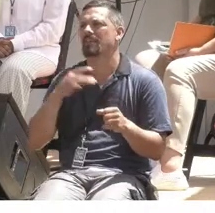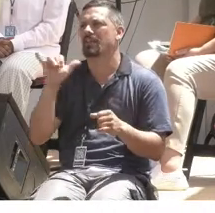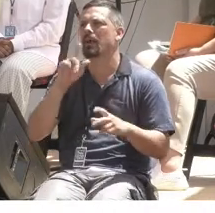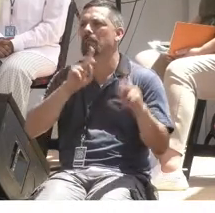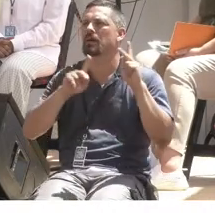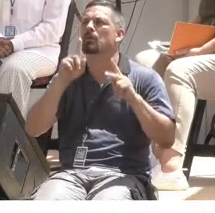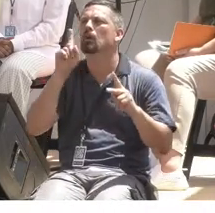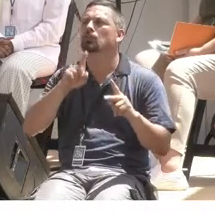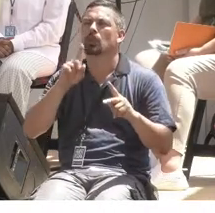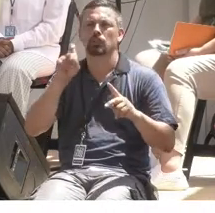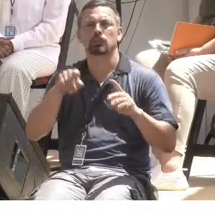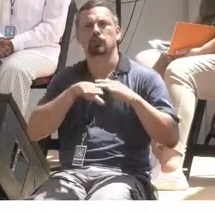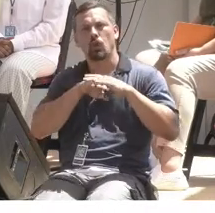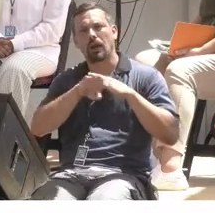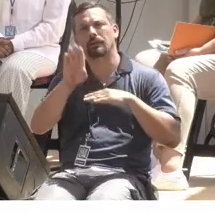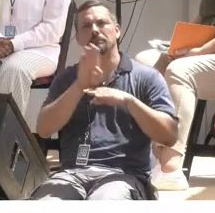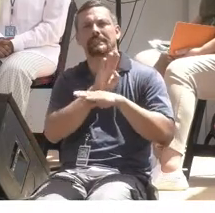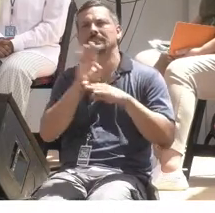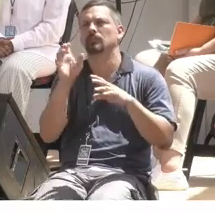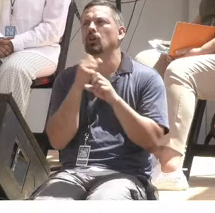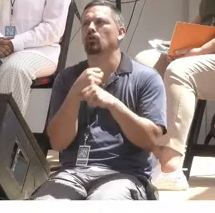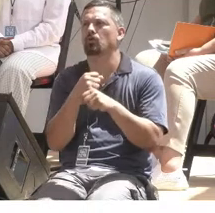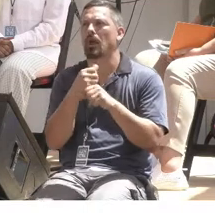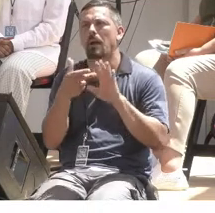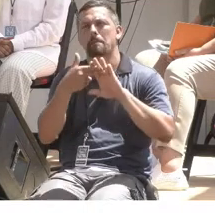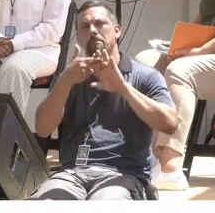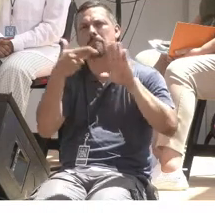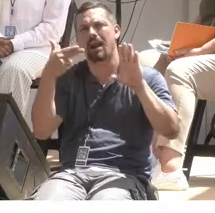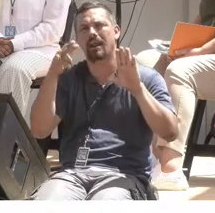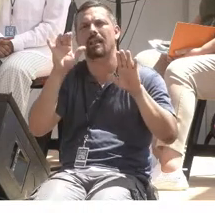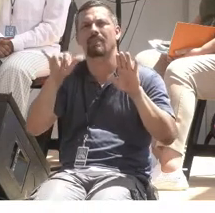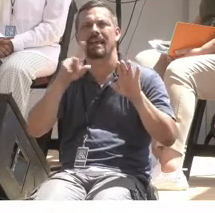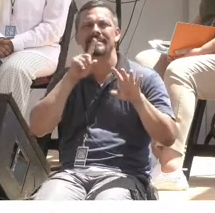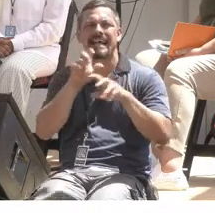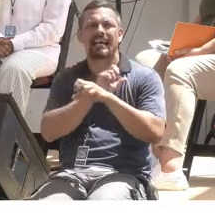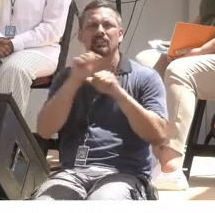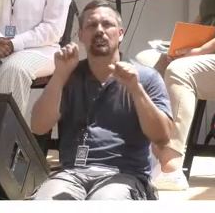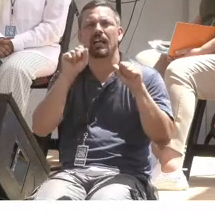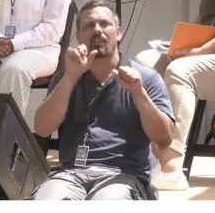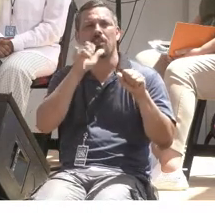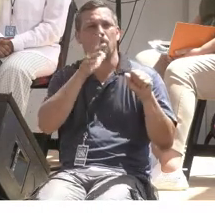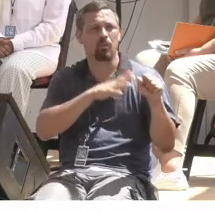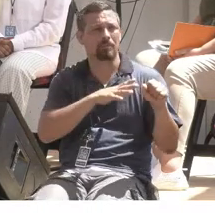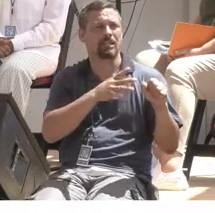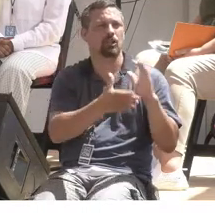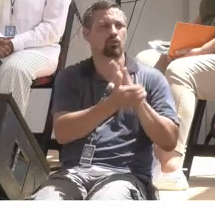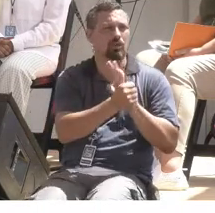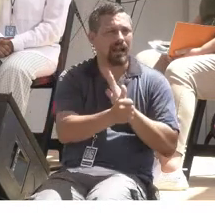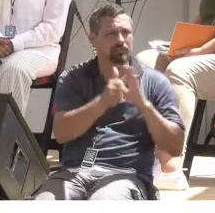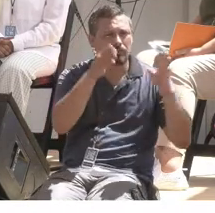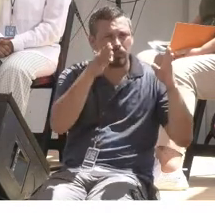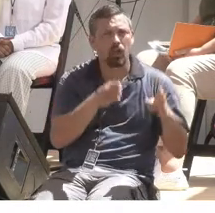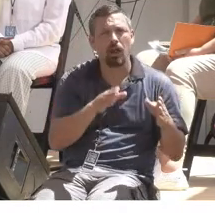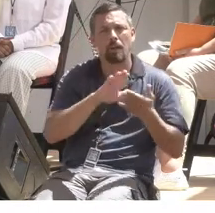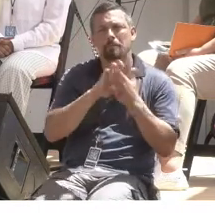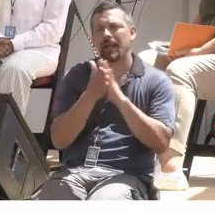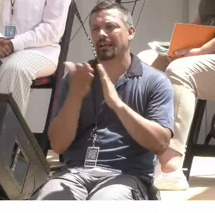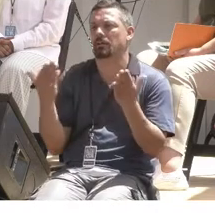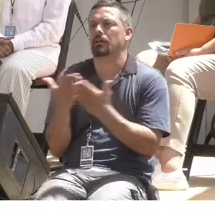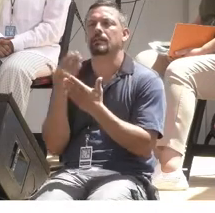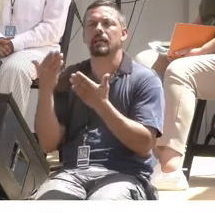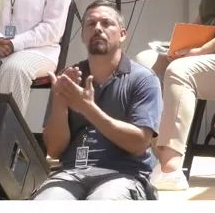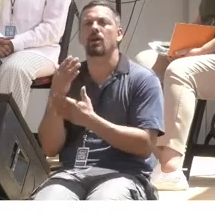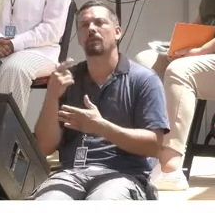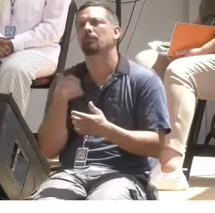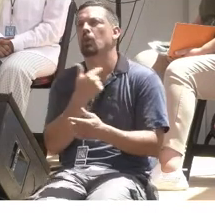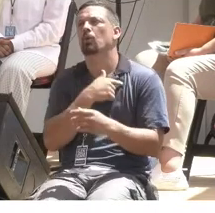go into business and create brands that can actually take these women and these craftsmen and then make them contemporary. And we started in